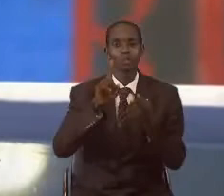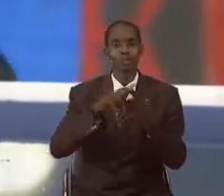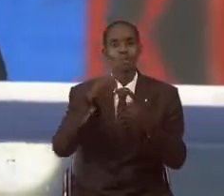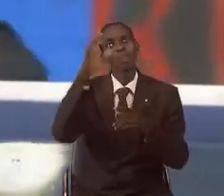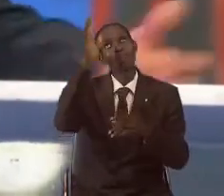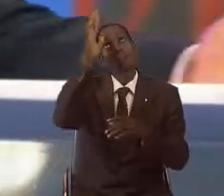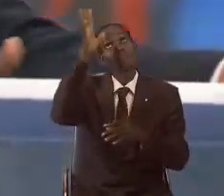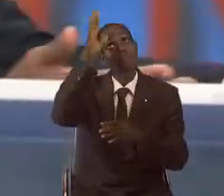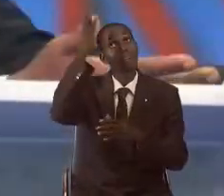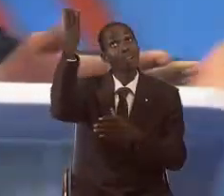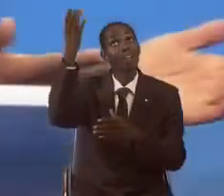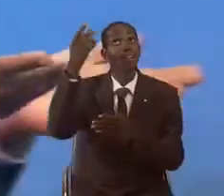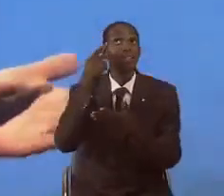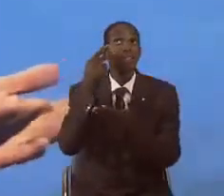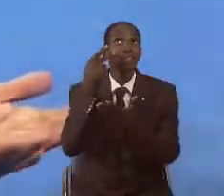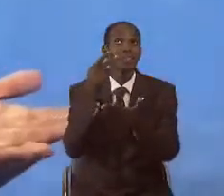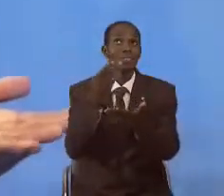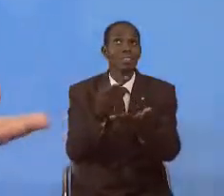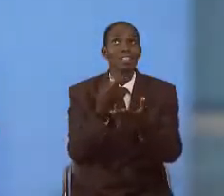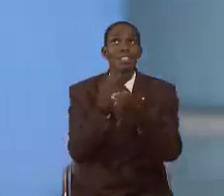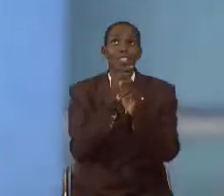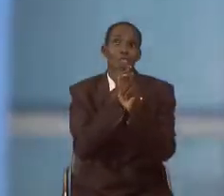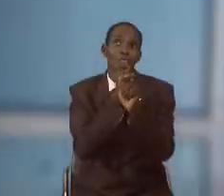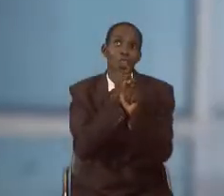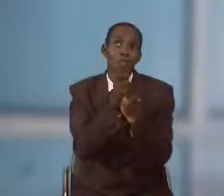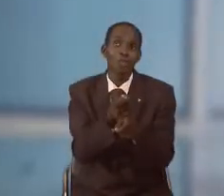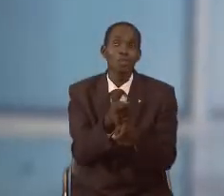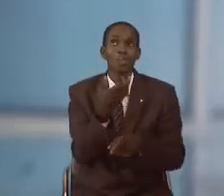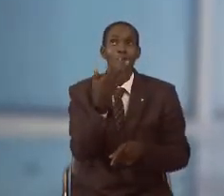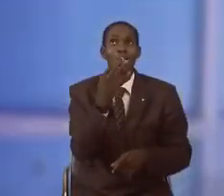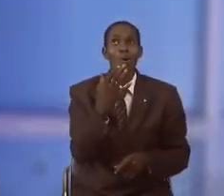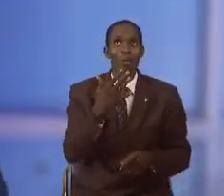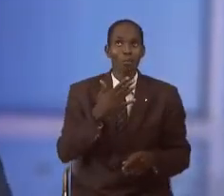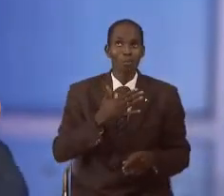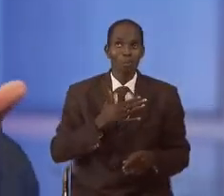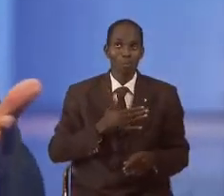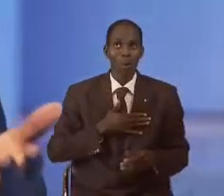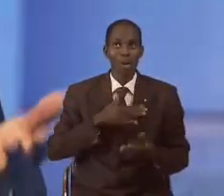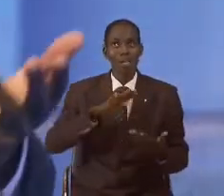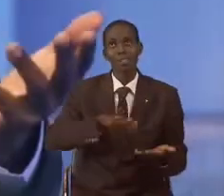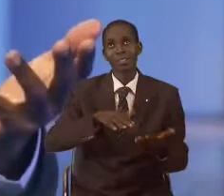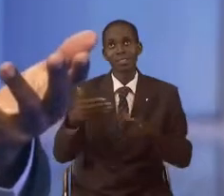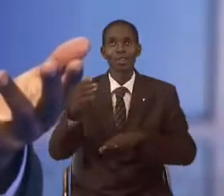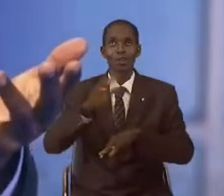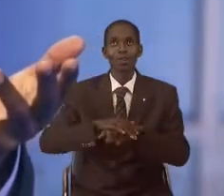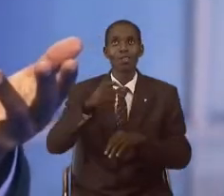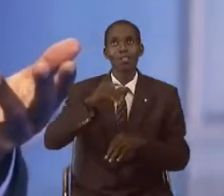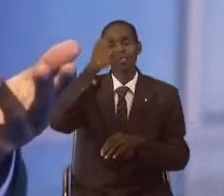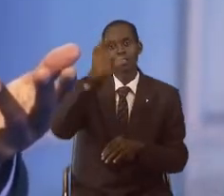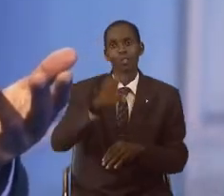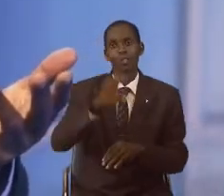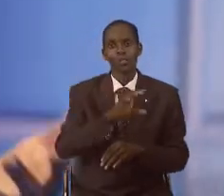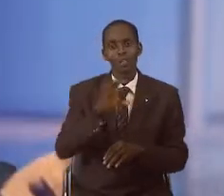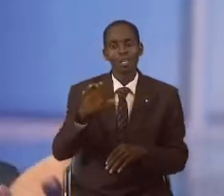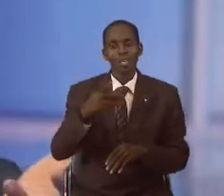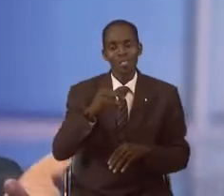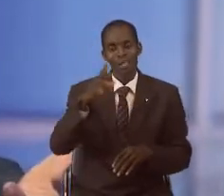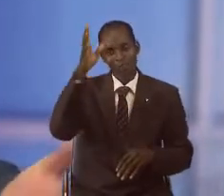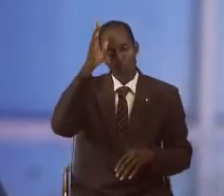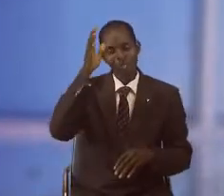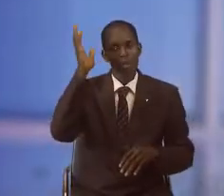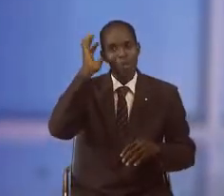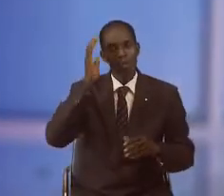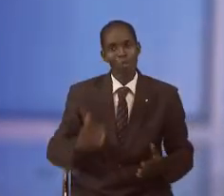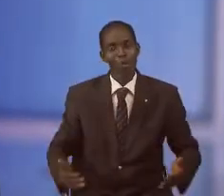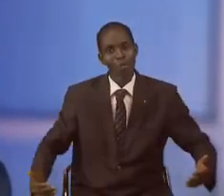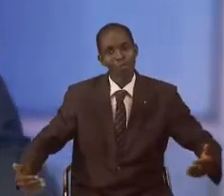up. It will present you to the Father. He'll say, Father, look at the trophy of my death